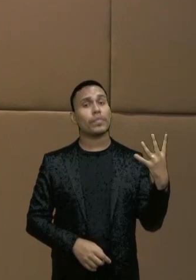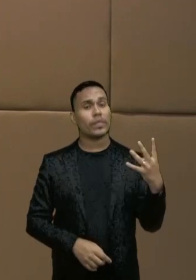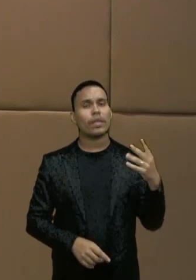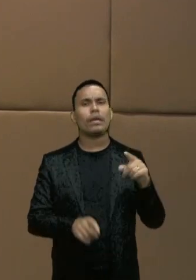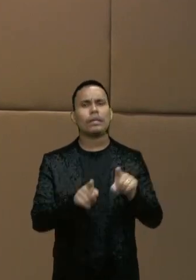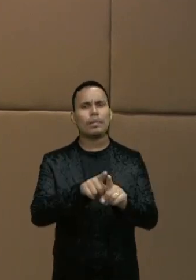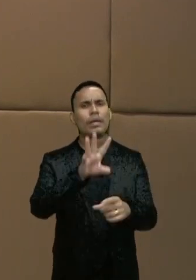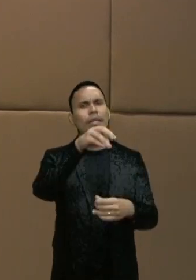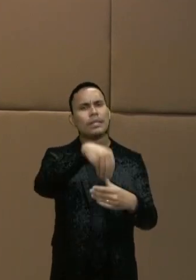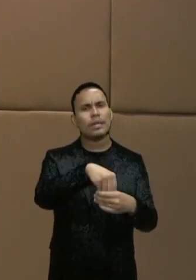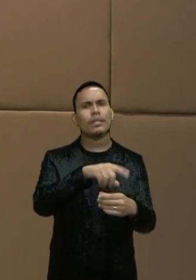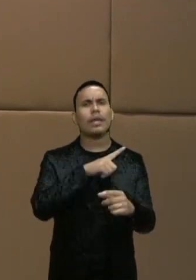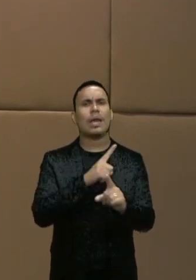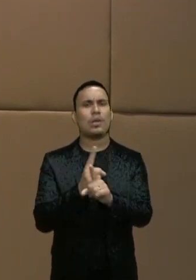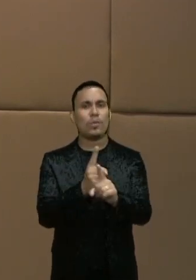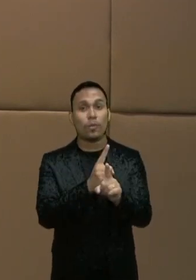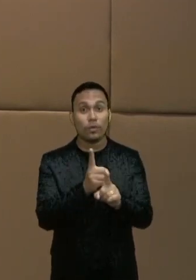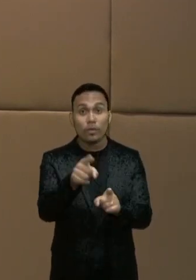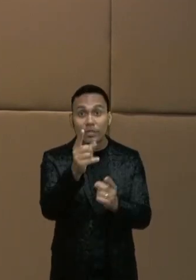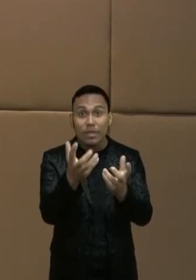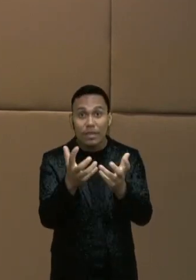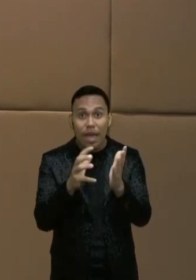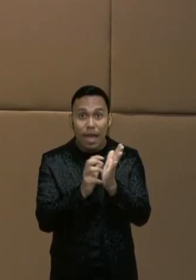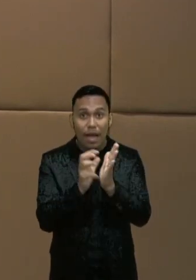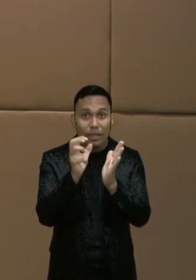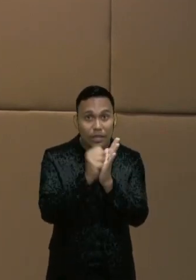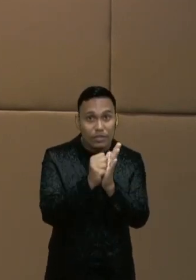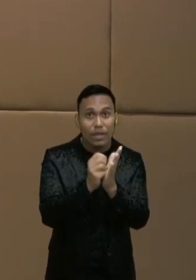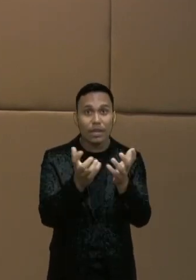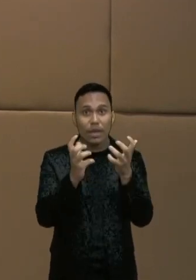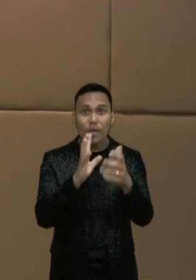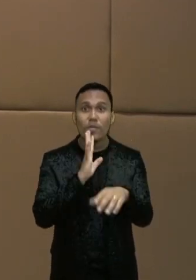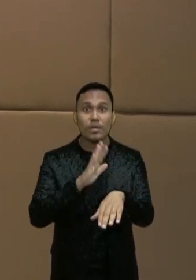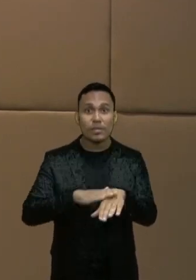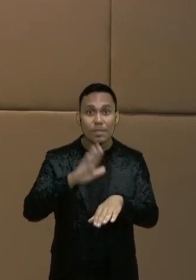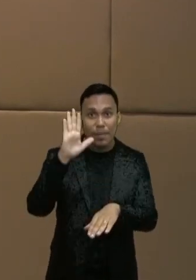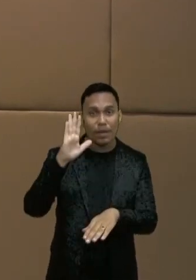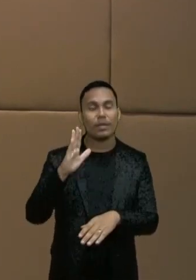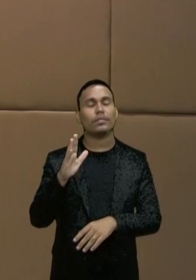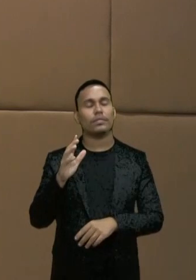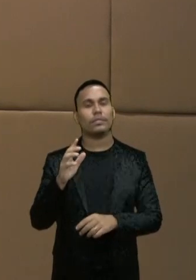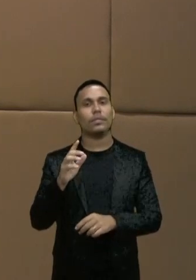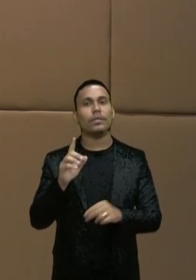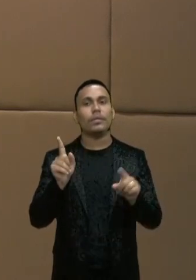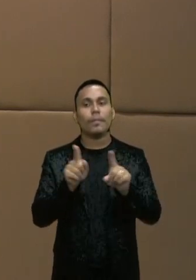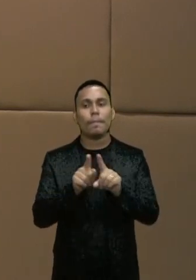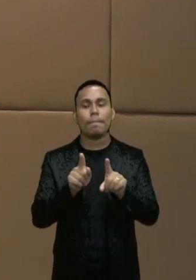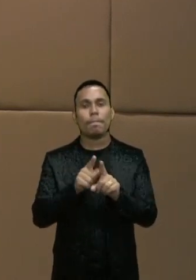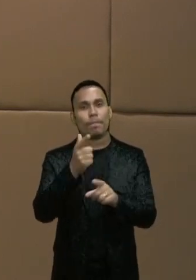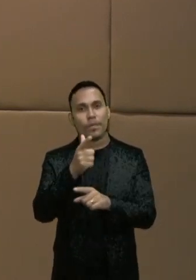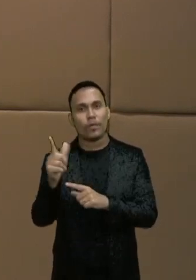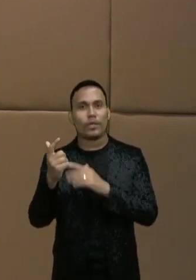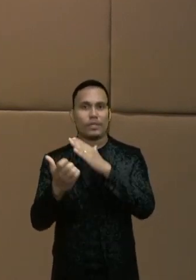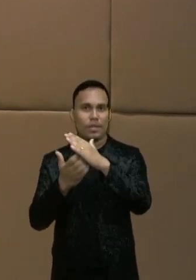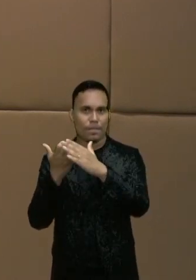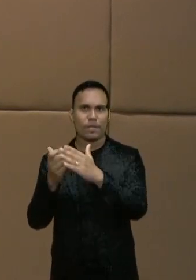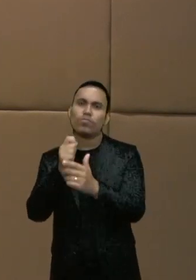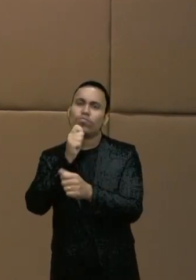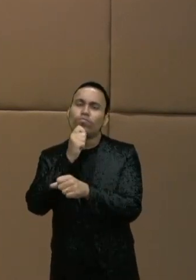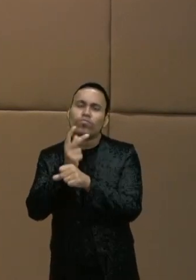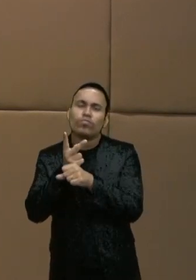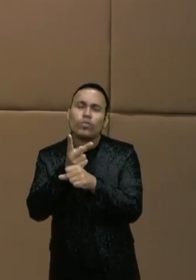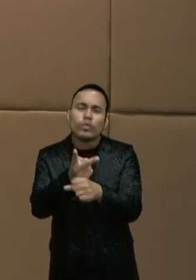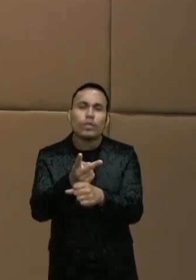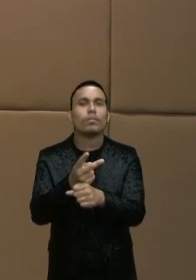meetings where companies can register that want to work with green hydrogen if they have something to offer, and other companies that